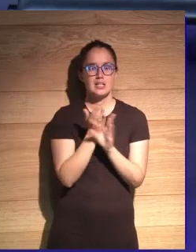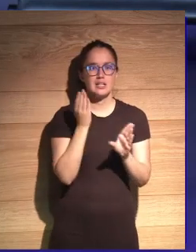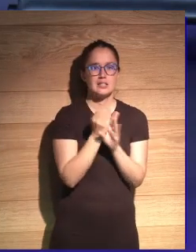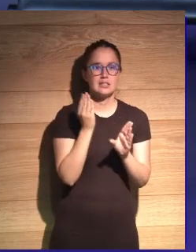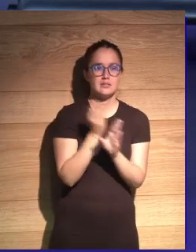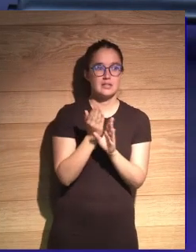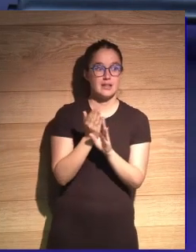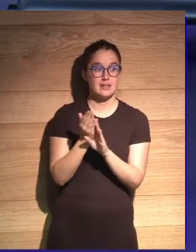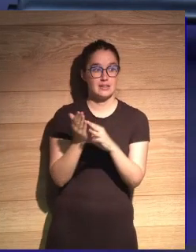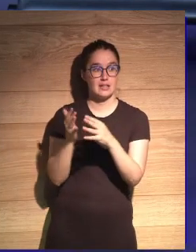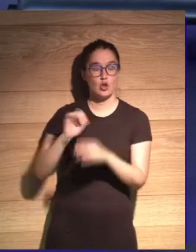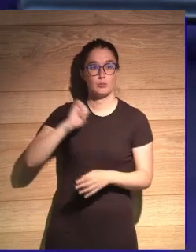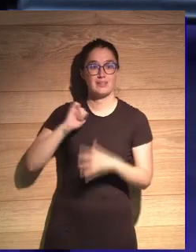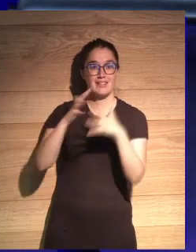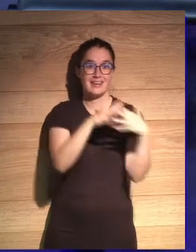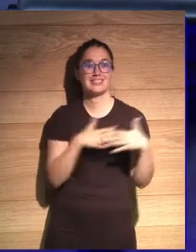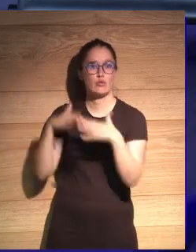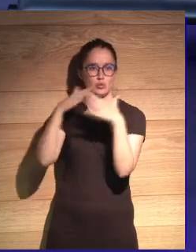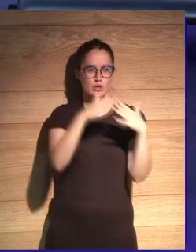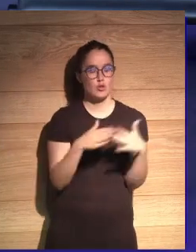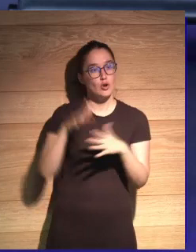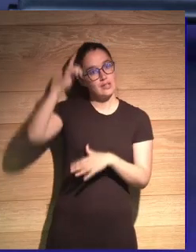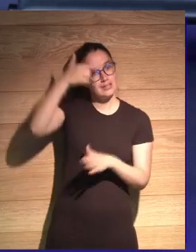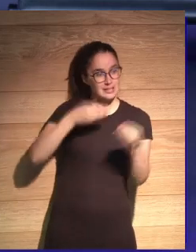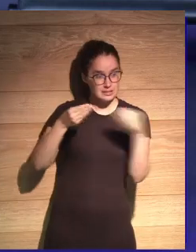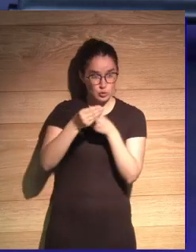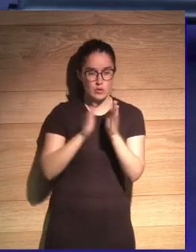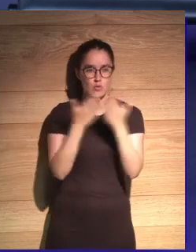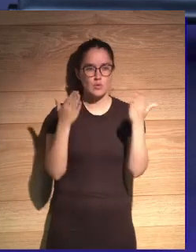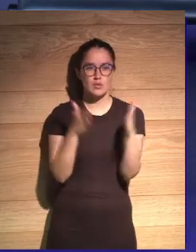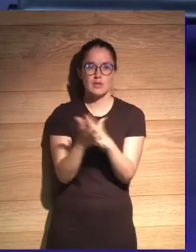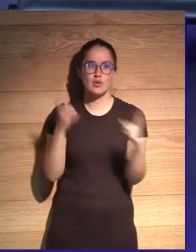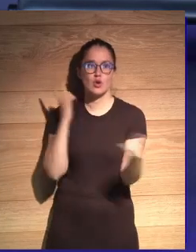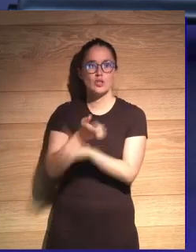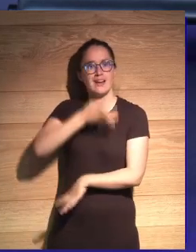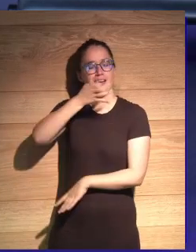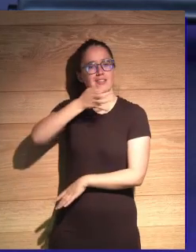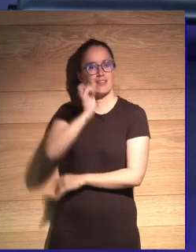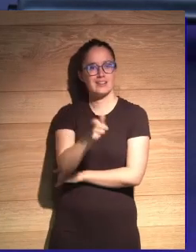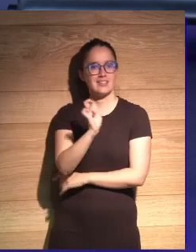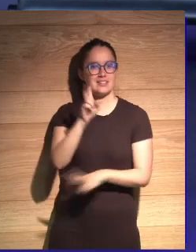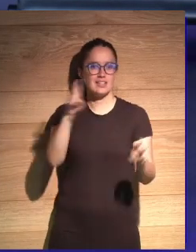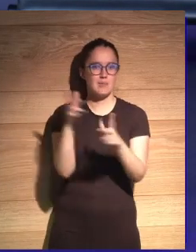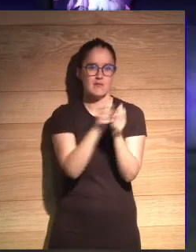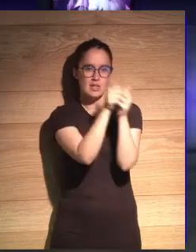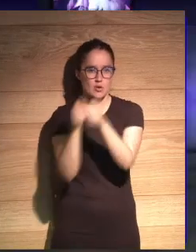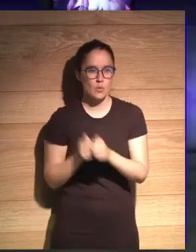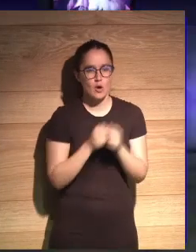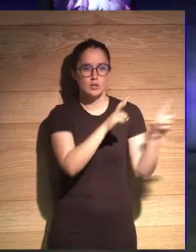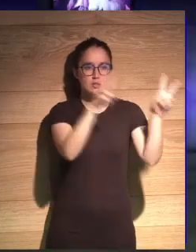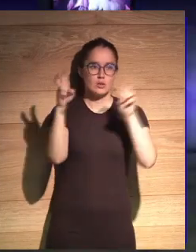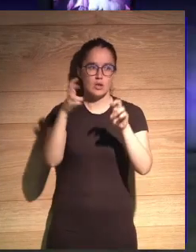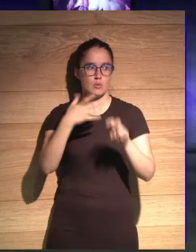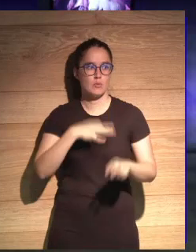mental health department of the psychiatry ward of the Massachusetts Psychiatric